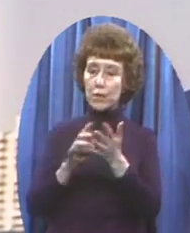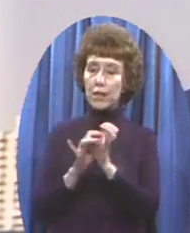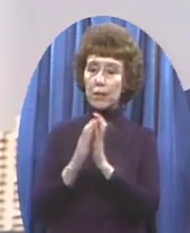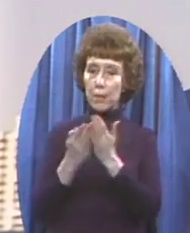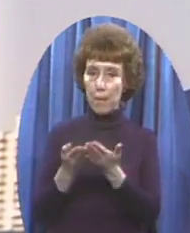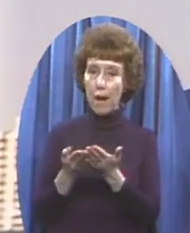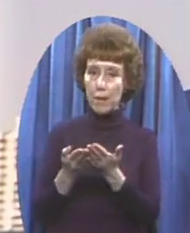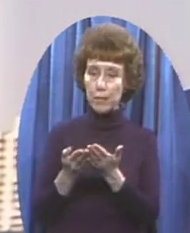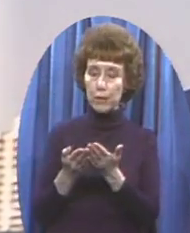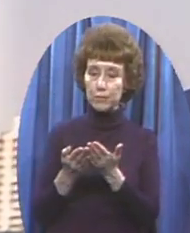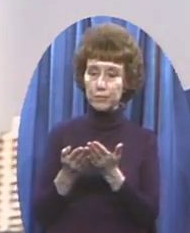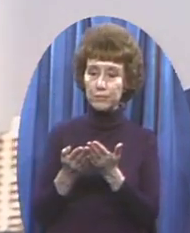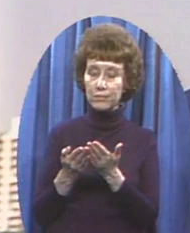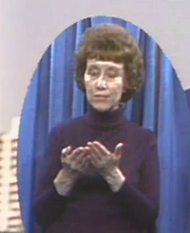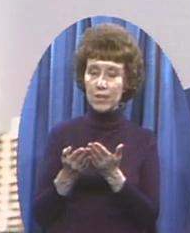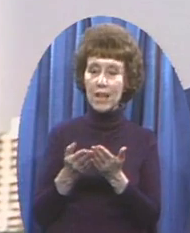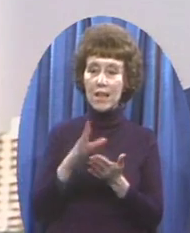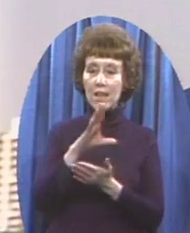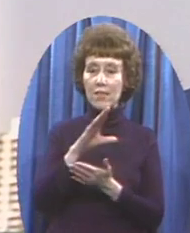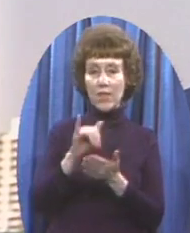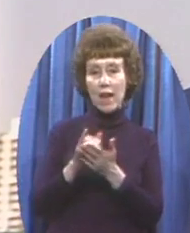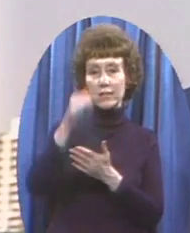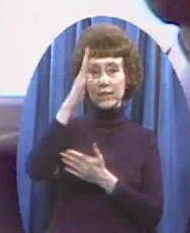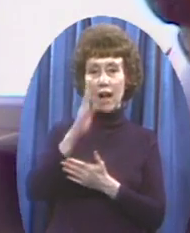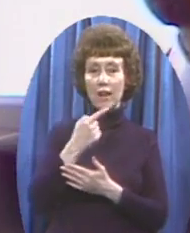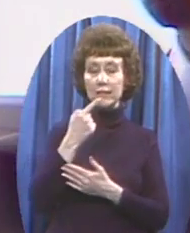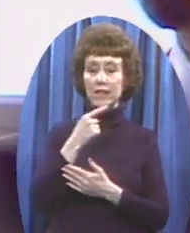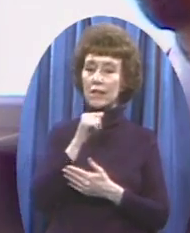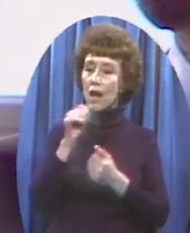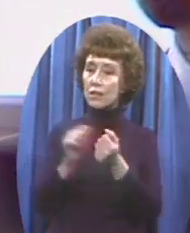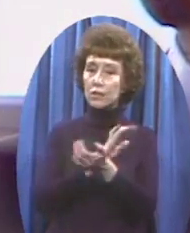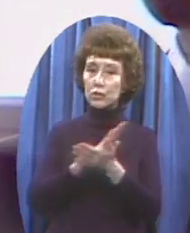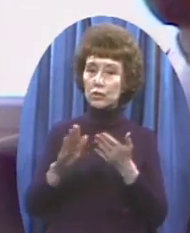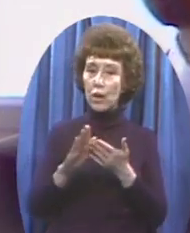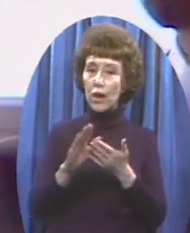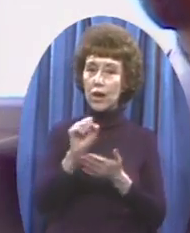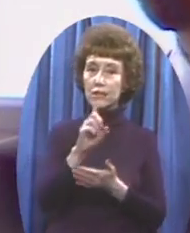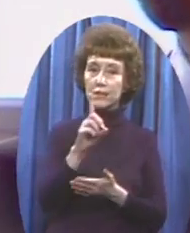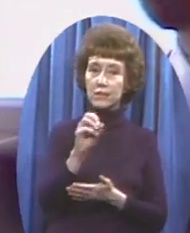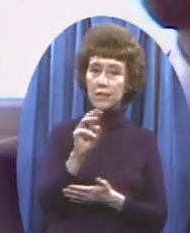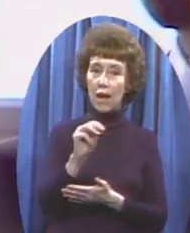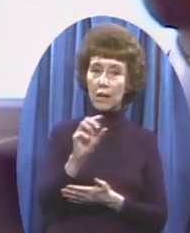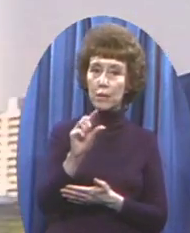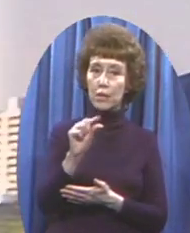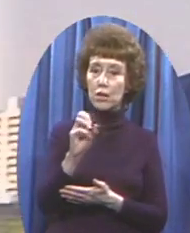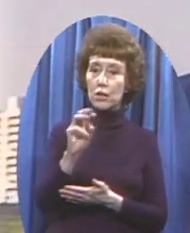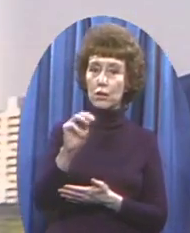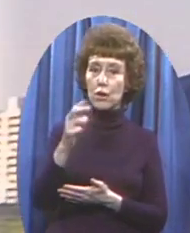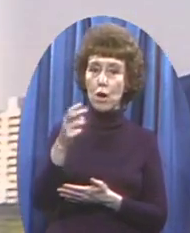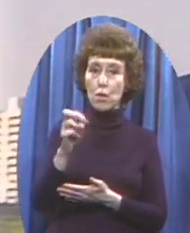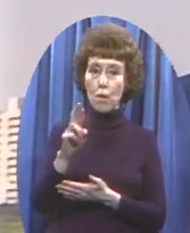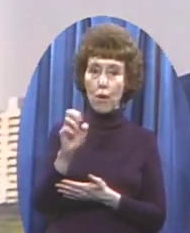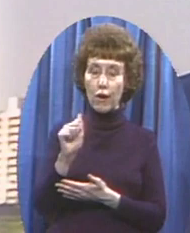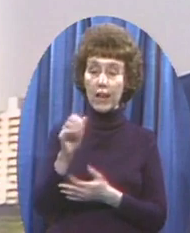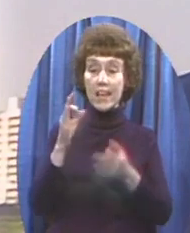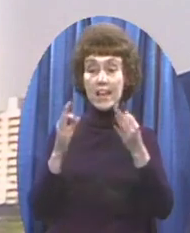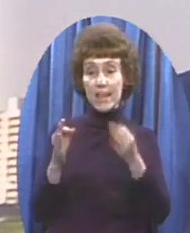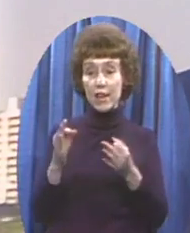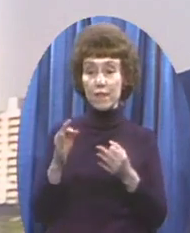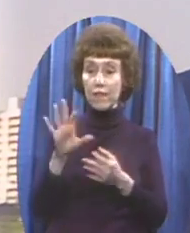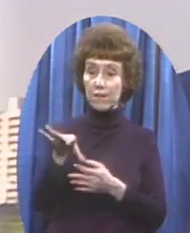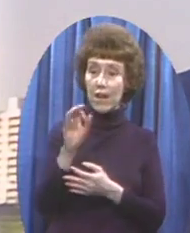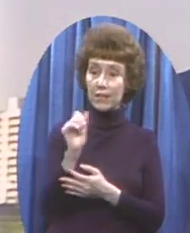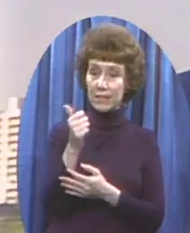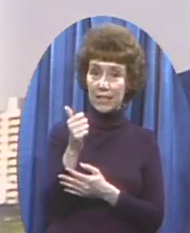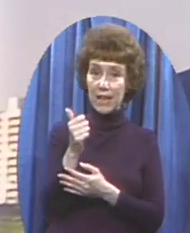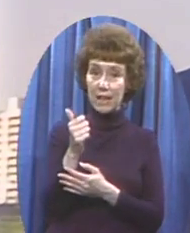10 just men left in those cities, I believe we can survive. We have a lot more than 10 left, men, women, and children